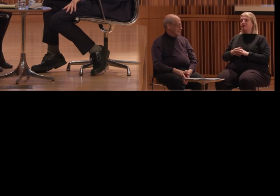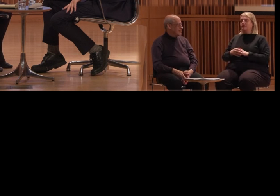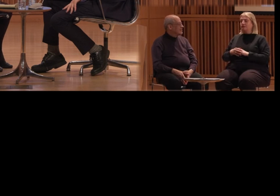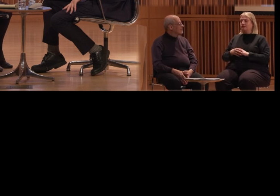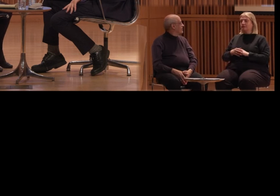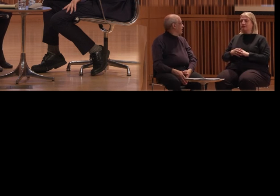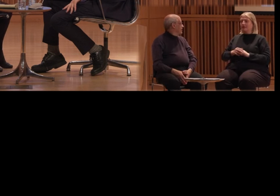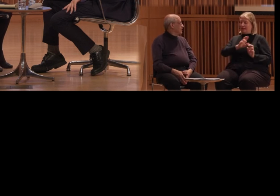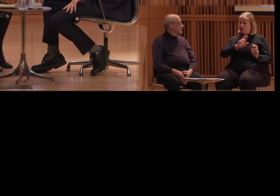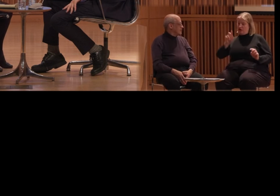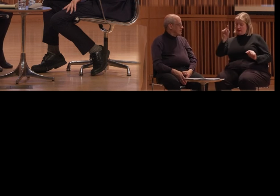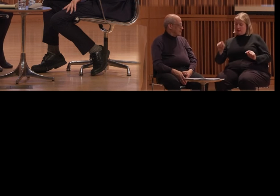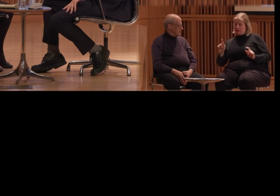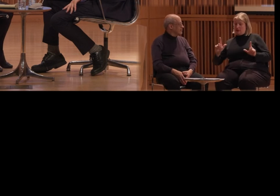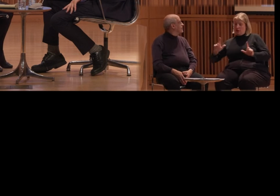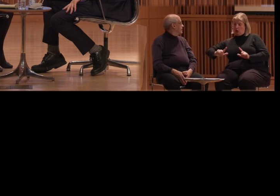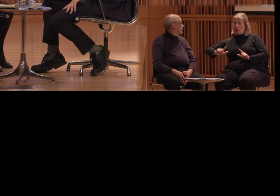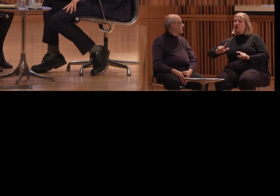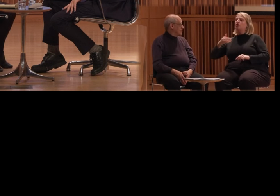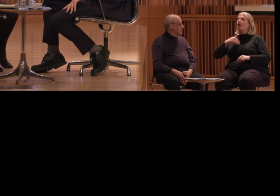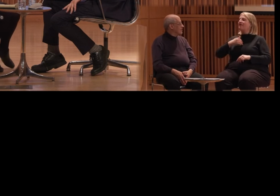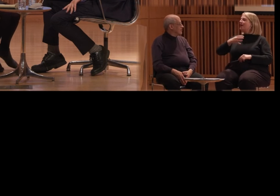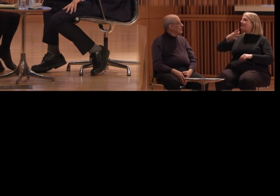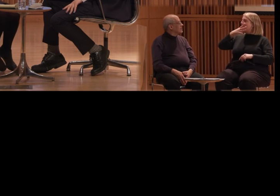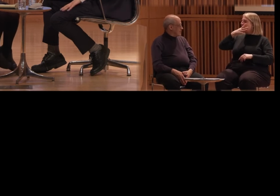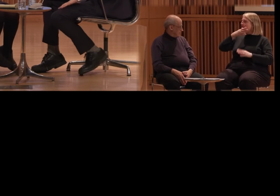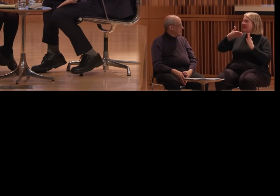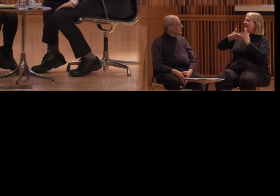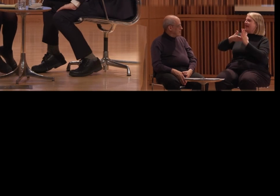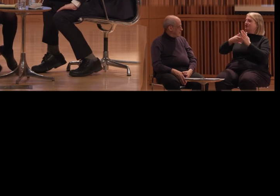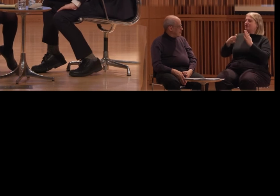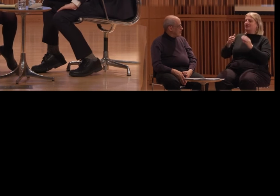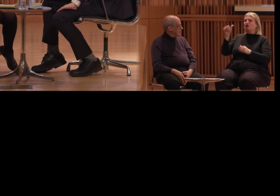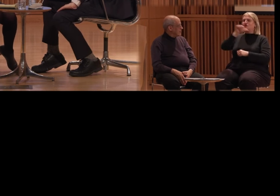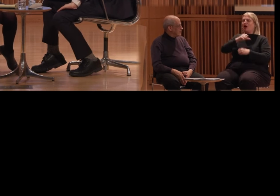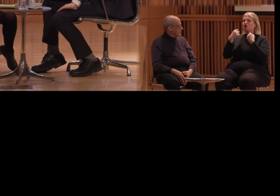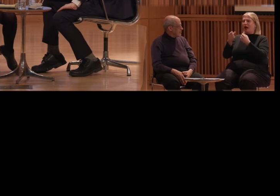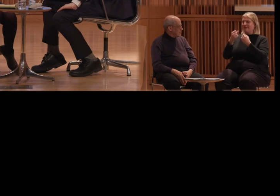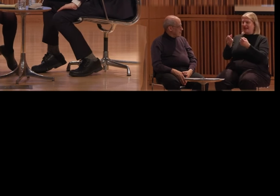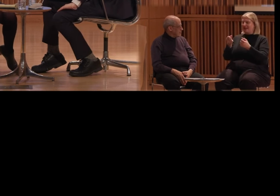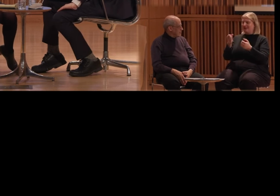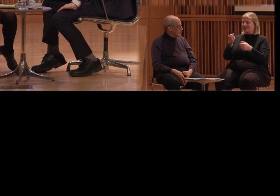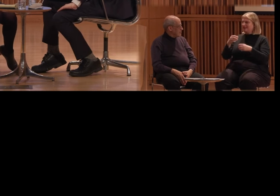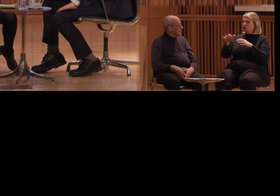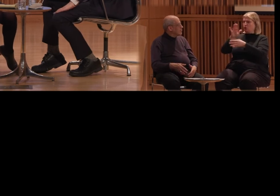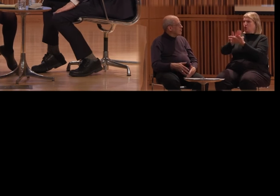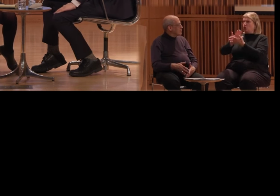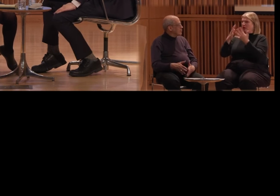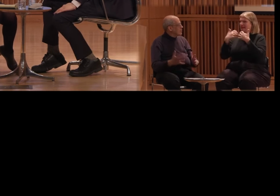right quadrant, you see Mothers Against Drunk Driving school assemblies, which are well-meaning, but according